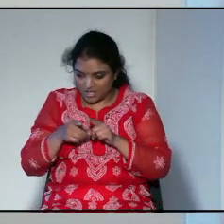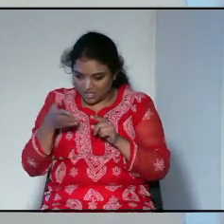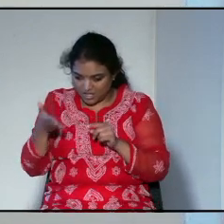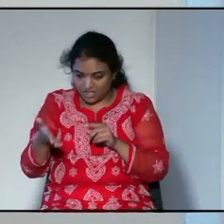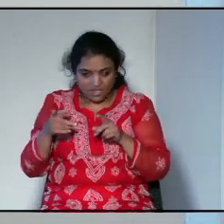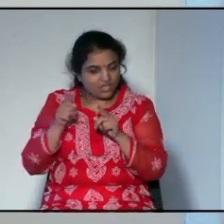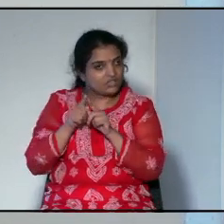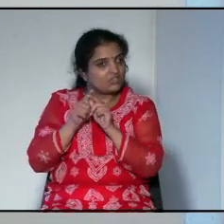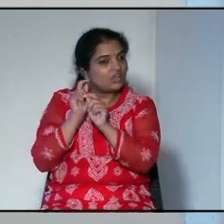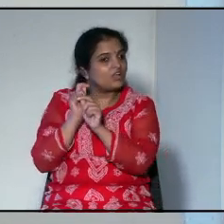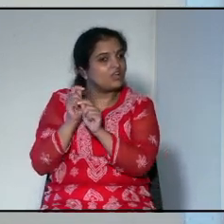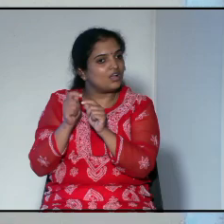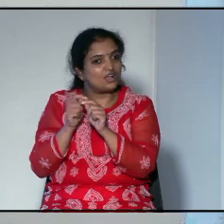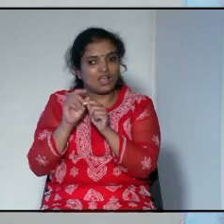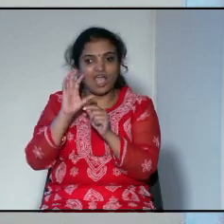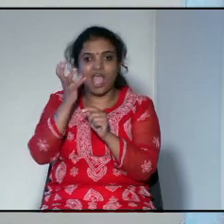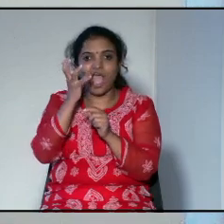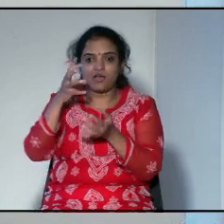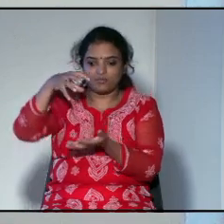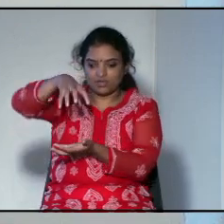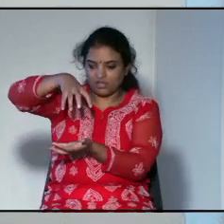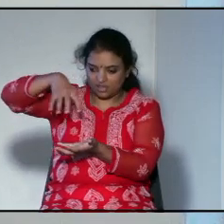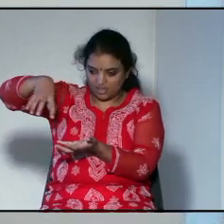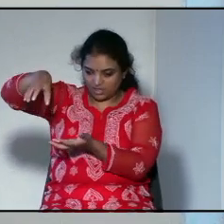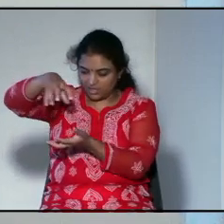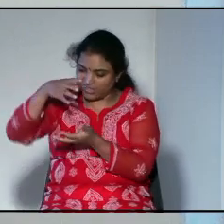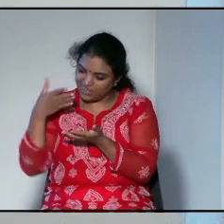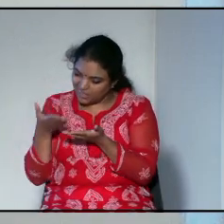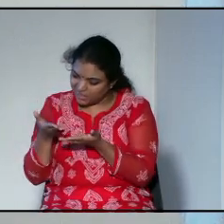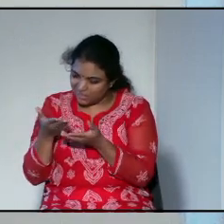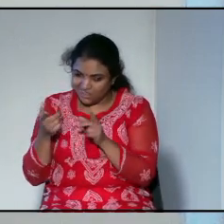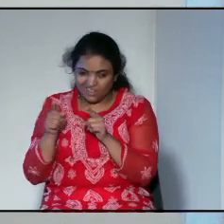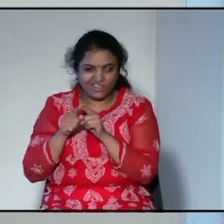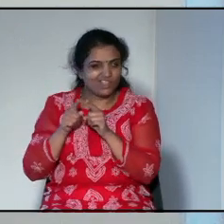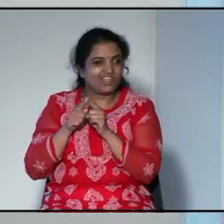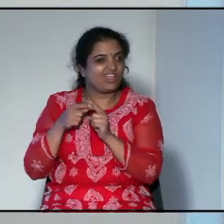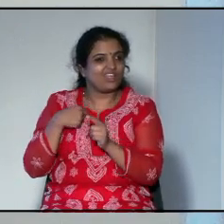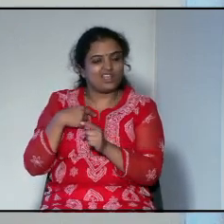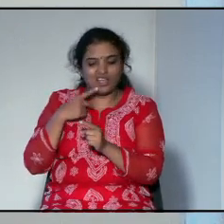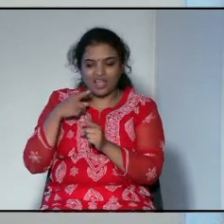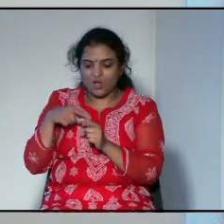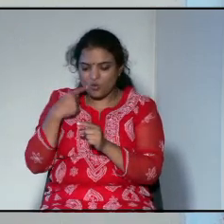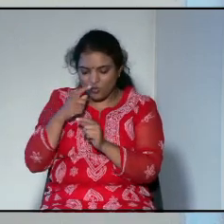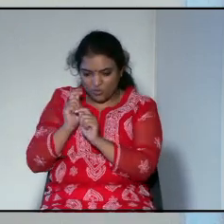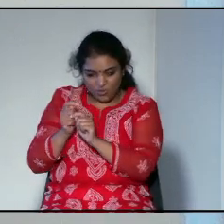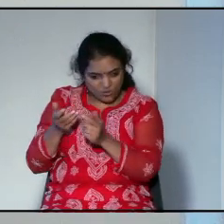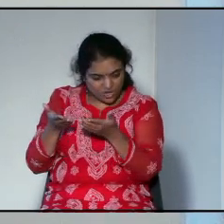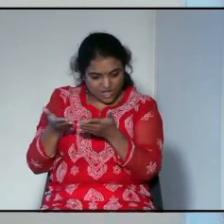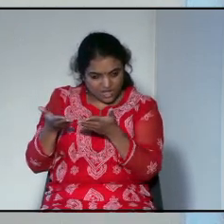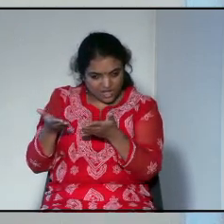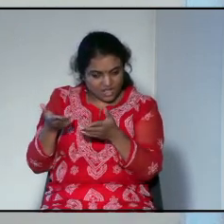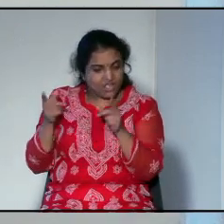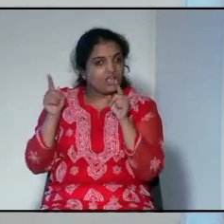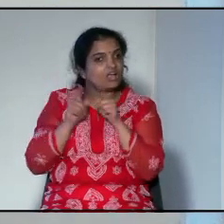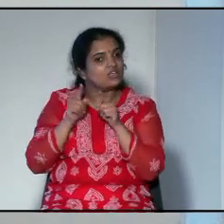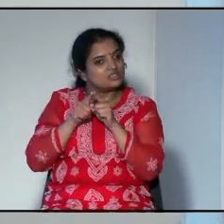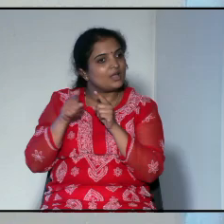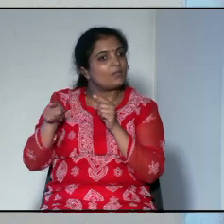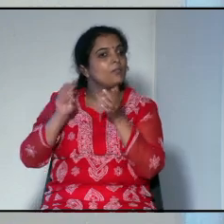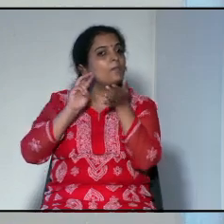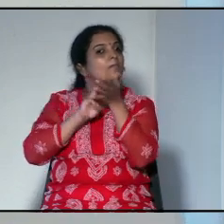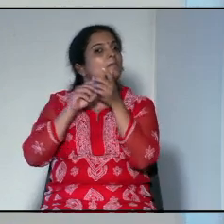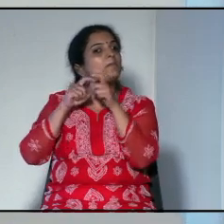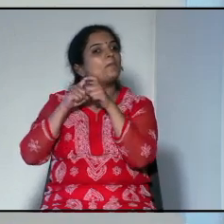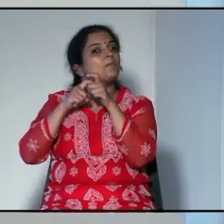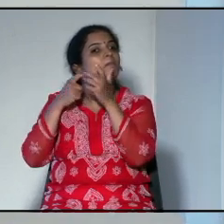was filled with apples and oranges. And it was actually a Meera sculpture. Yeah, a lot of the work, there's a hanging